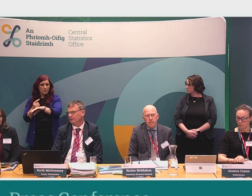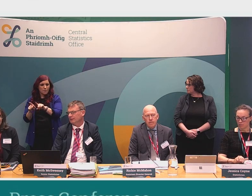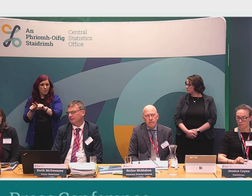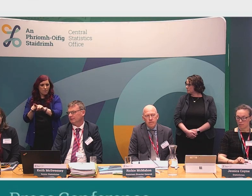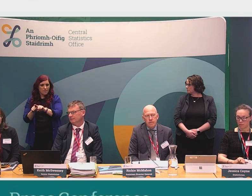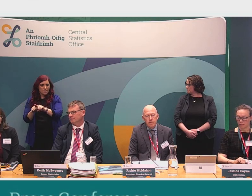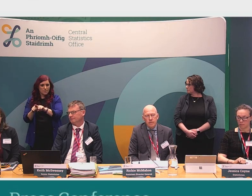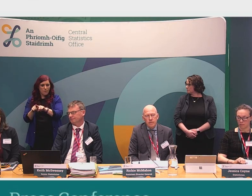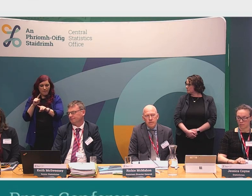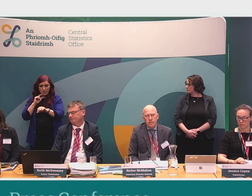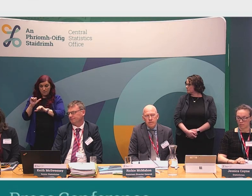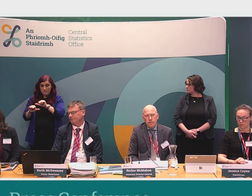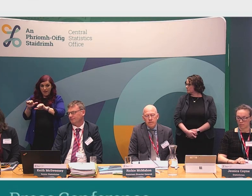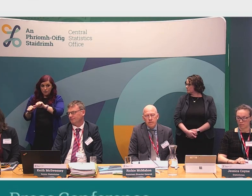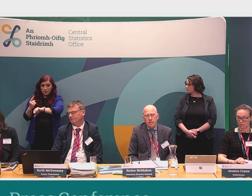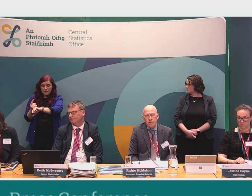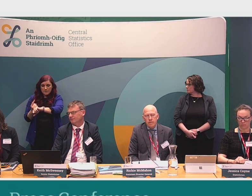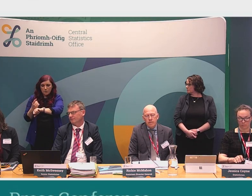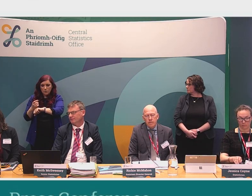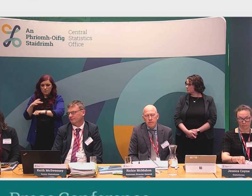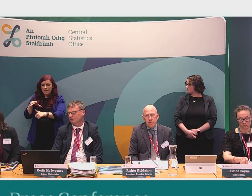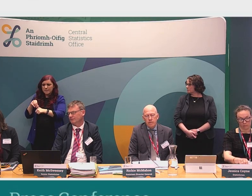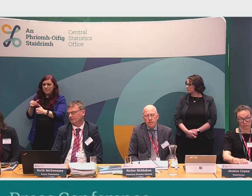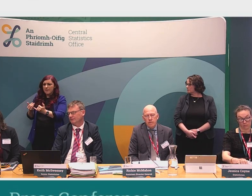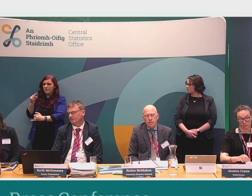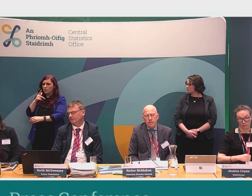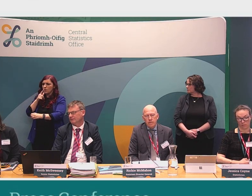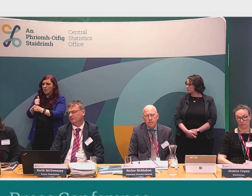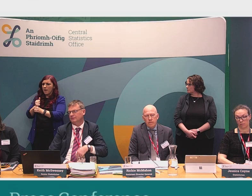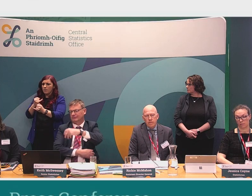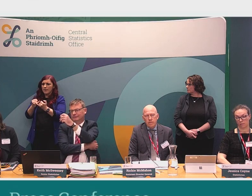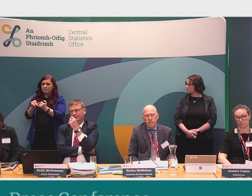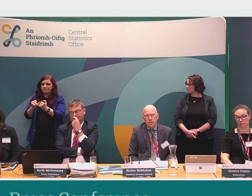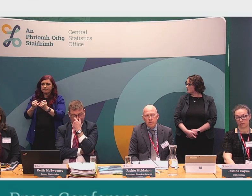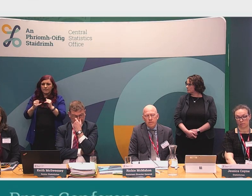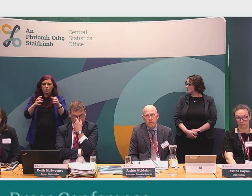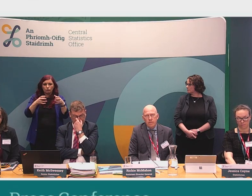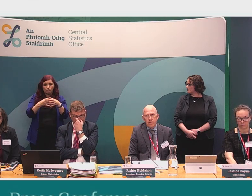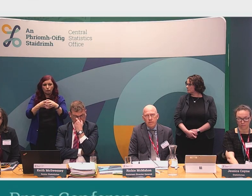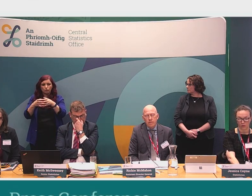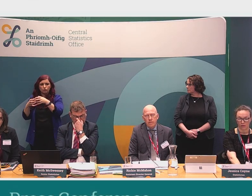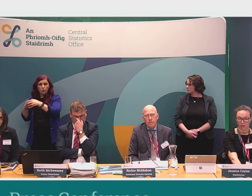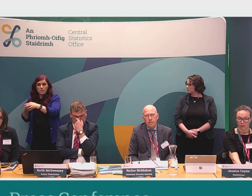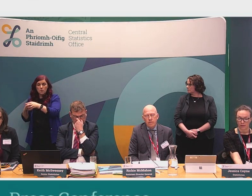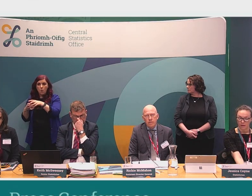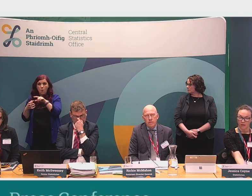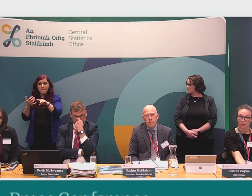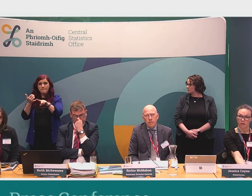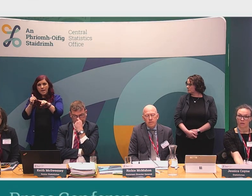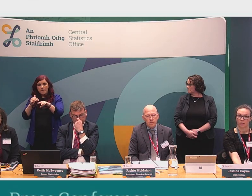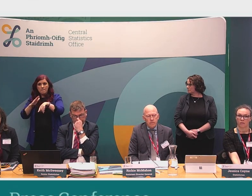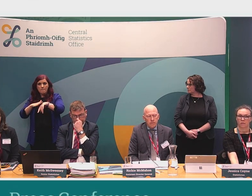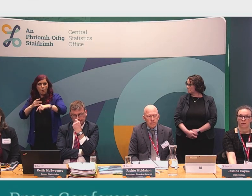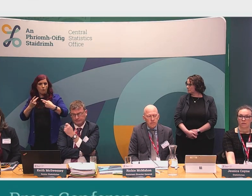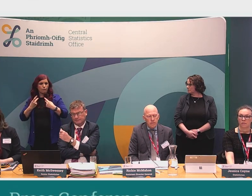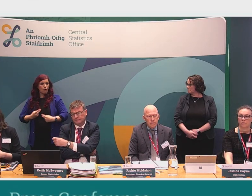needed here. And particularly when you're looking at perhaps those groups who are possibly more vulnerable to these types of